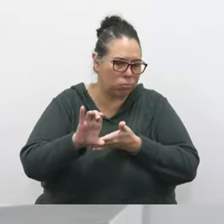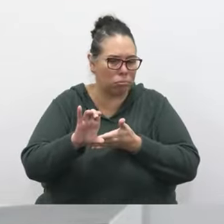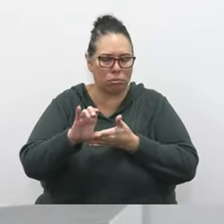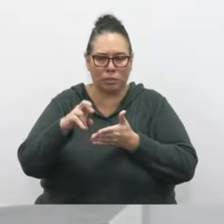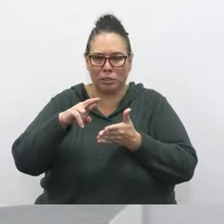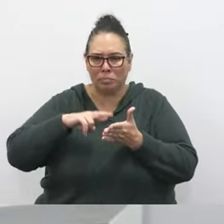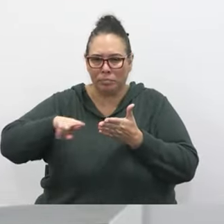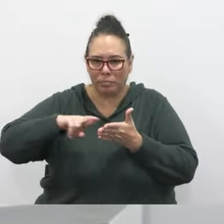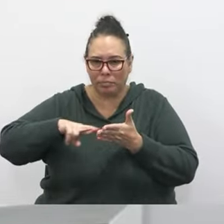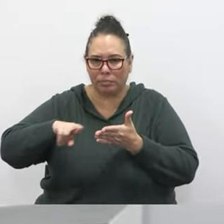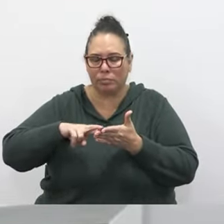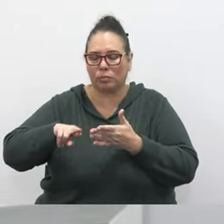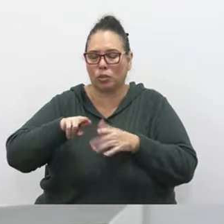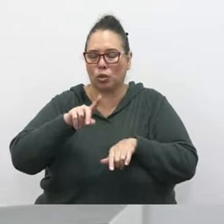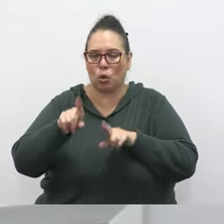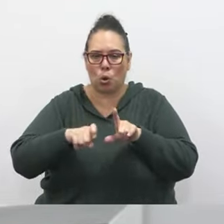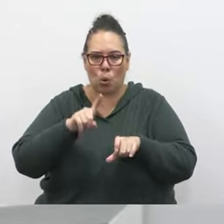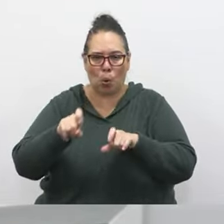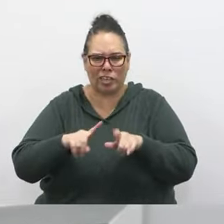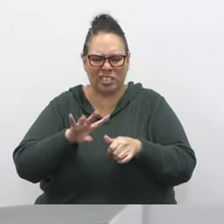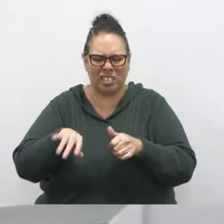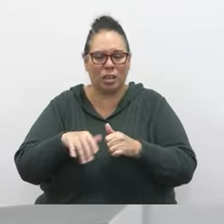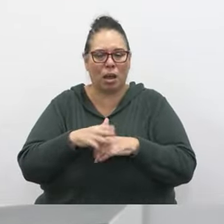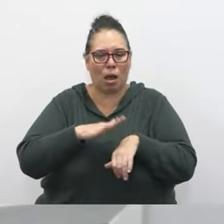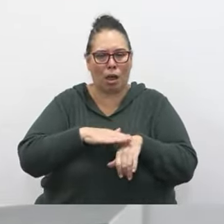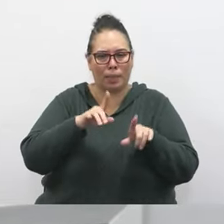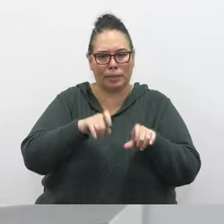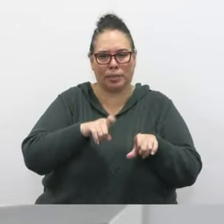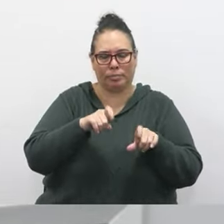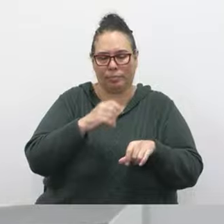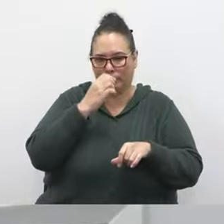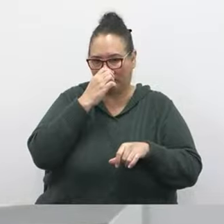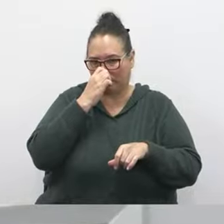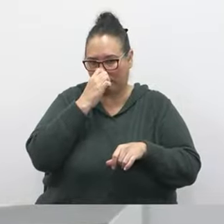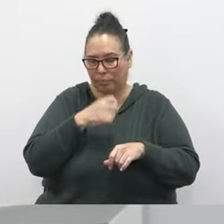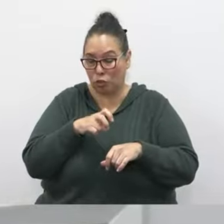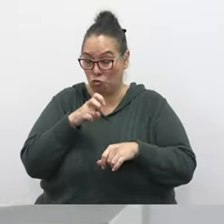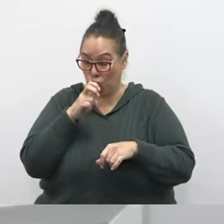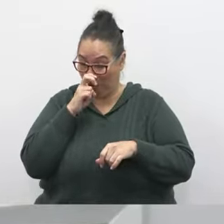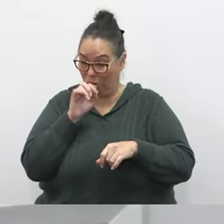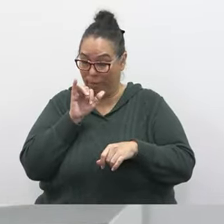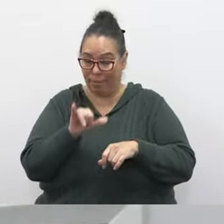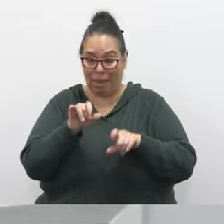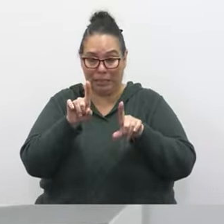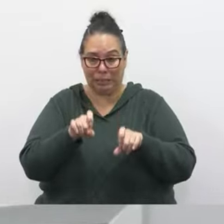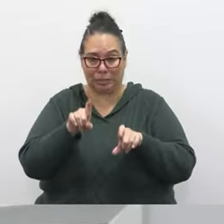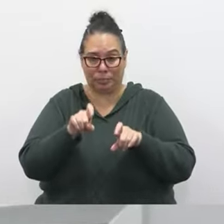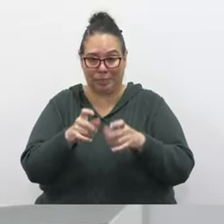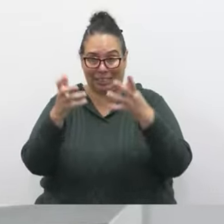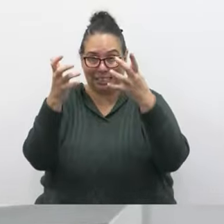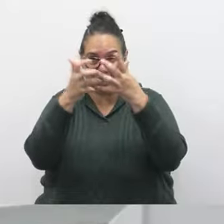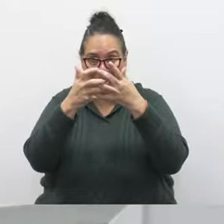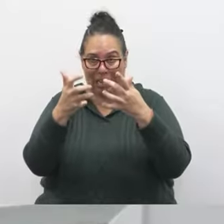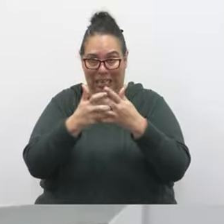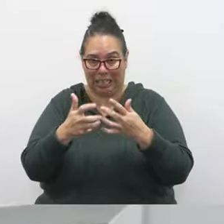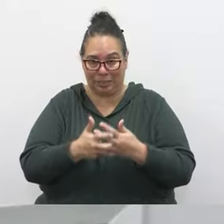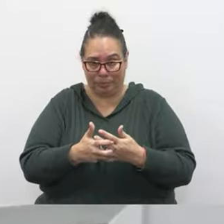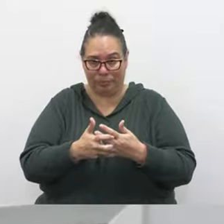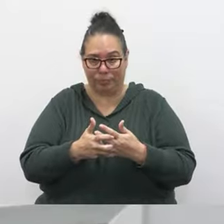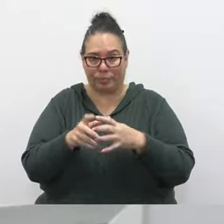questions that are asked on the common assessment, and as was stated, the rigor of that assessment lining up to